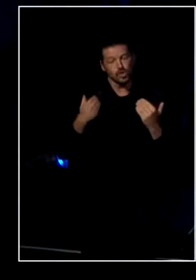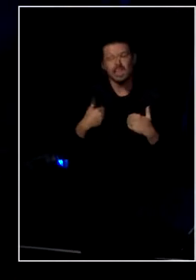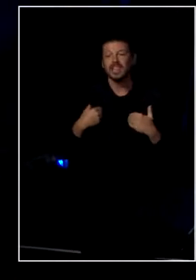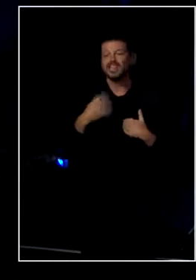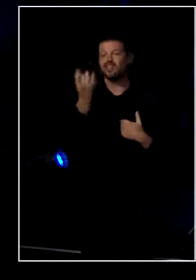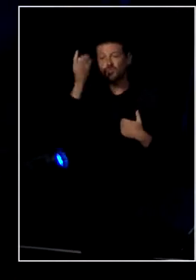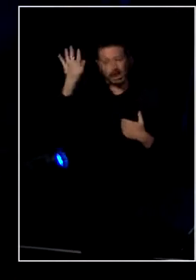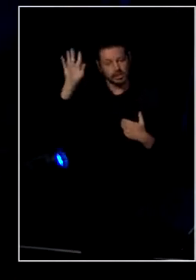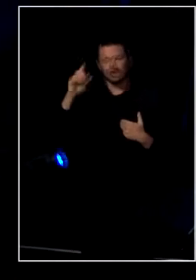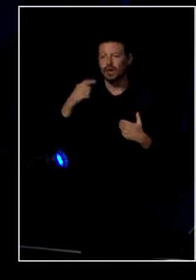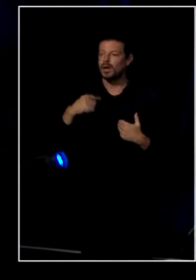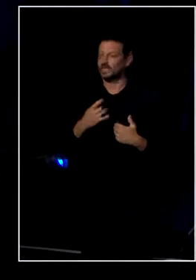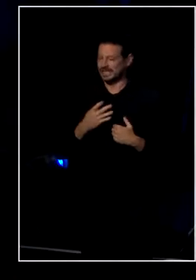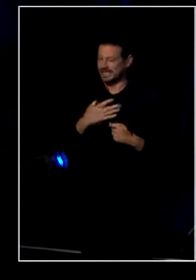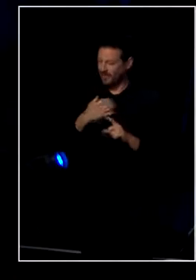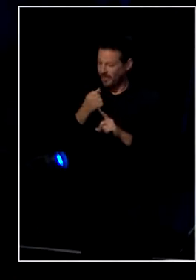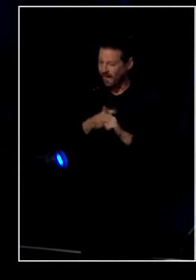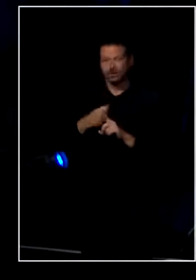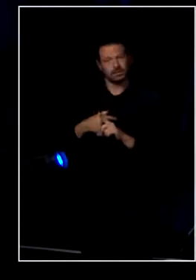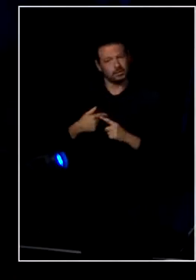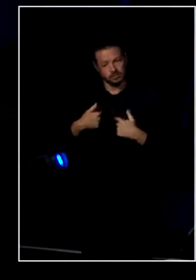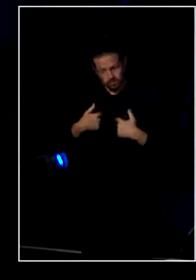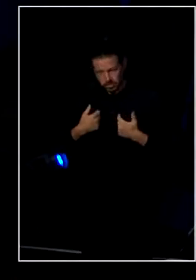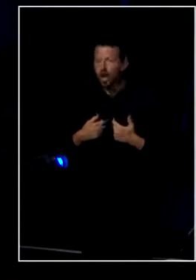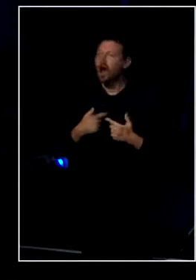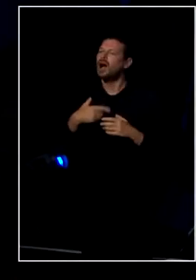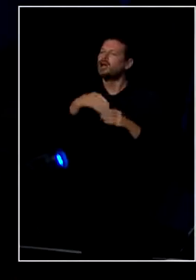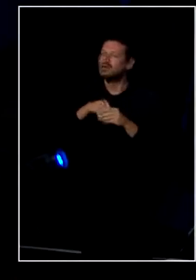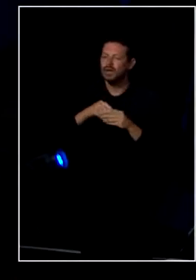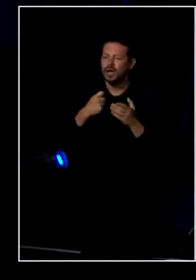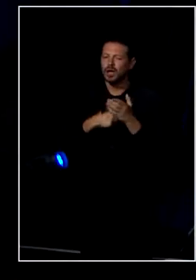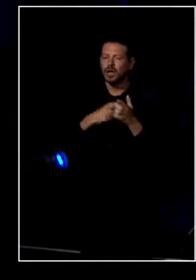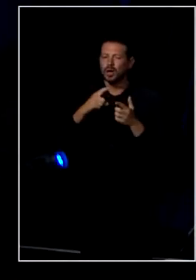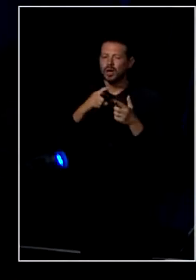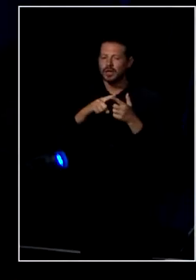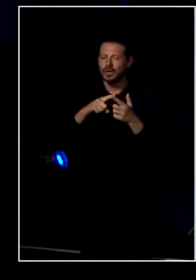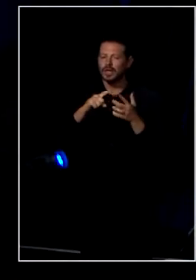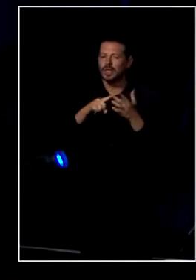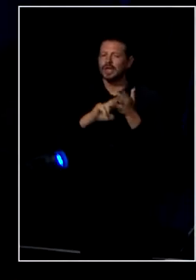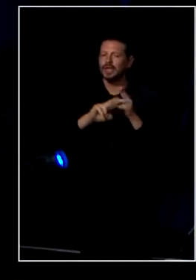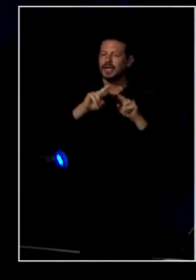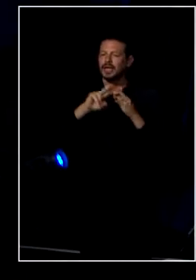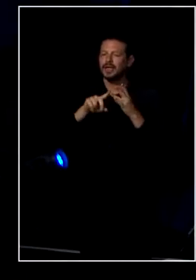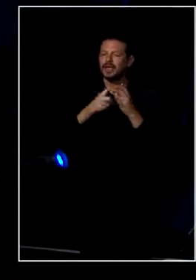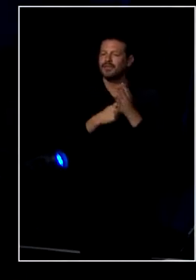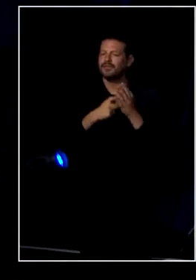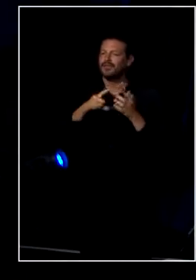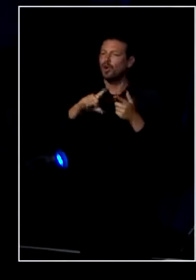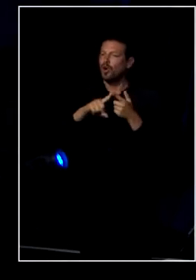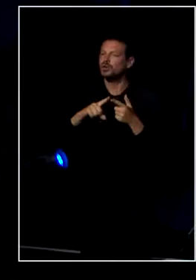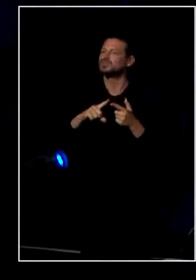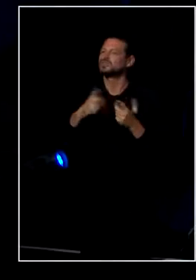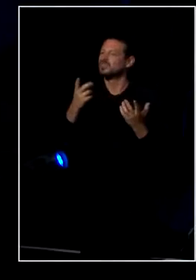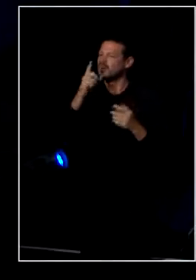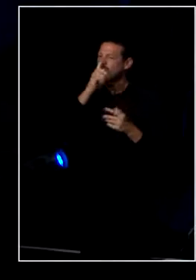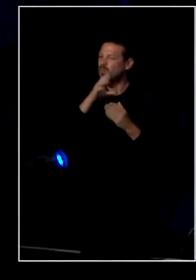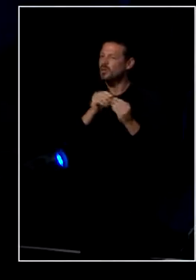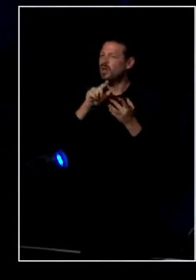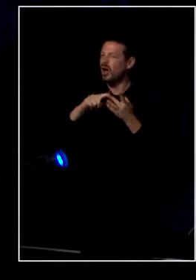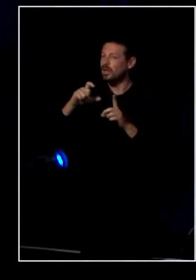a strong self-advocacy. I went and joined Reinforce, which is for people with an intellectual disability. And they've been going